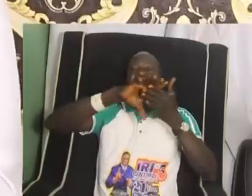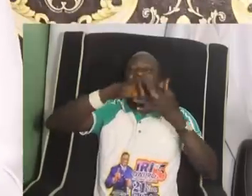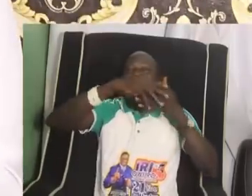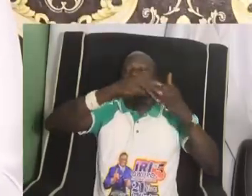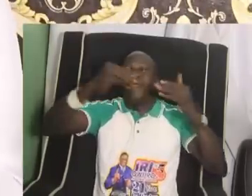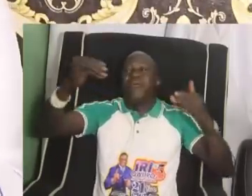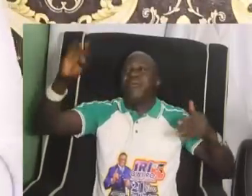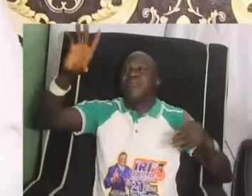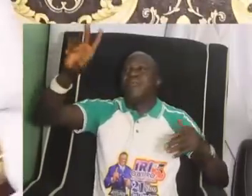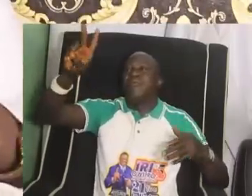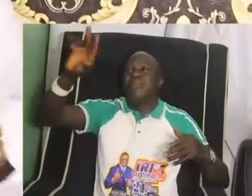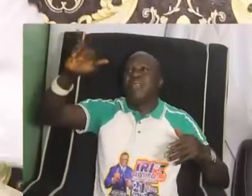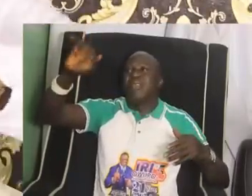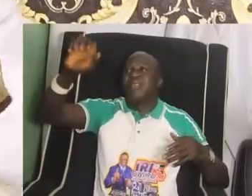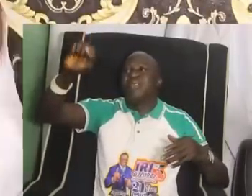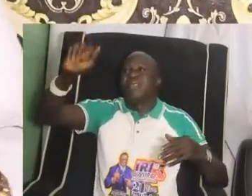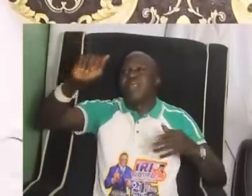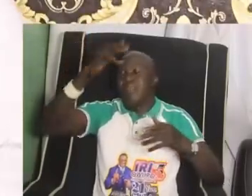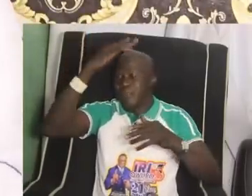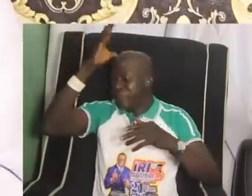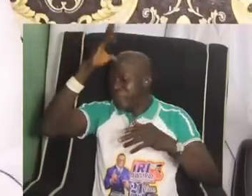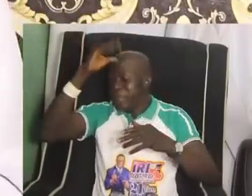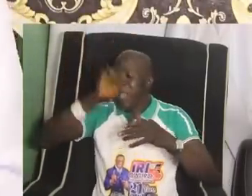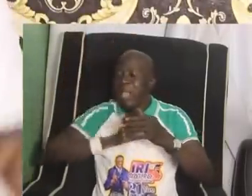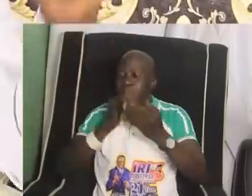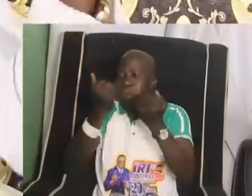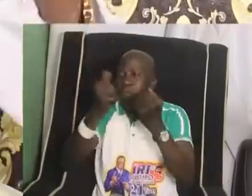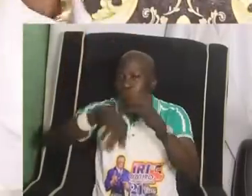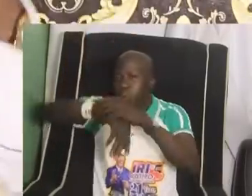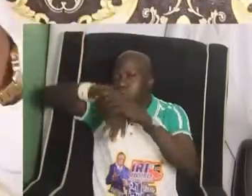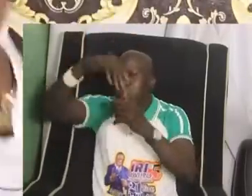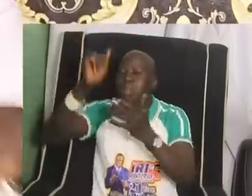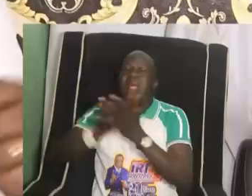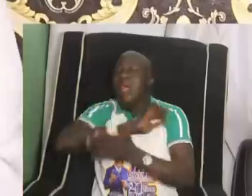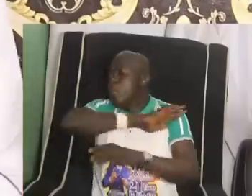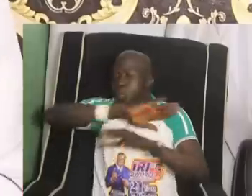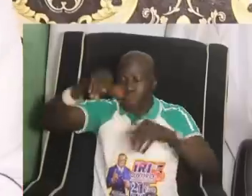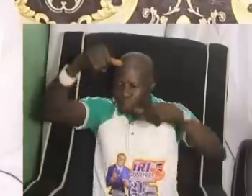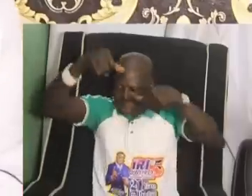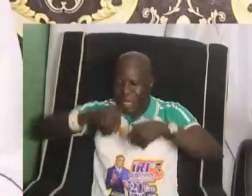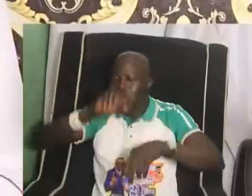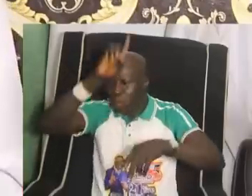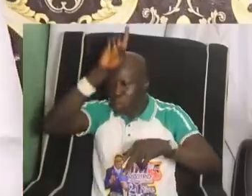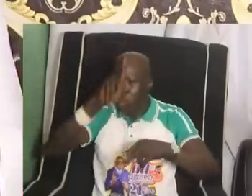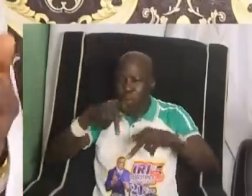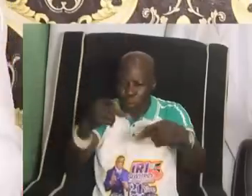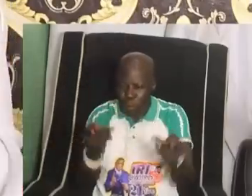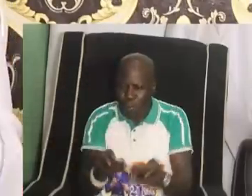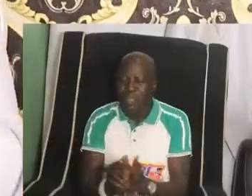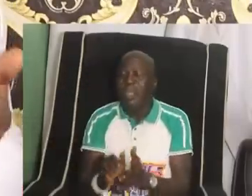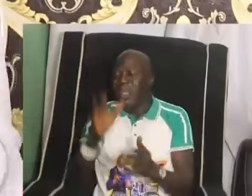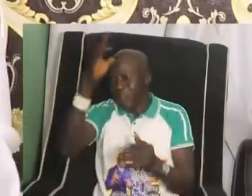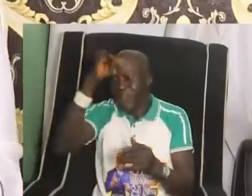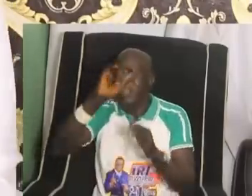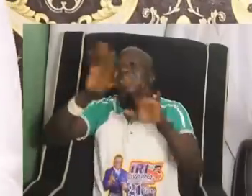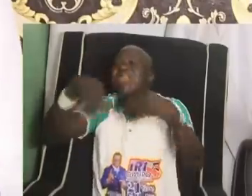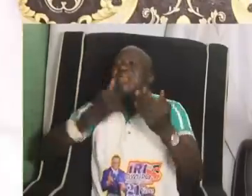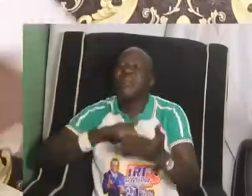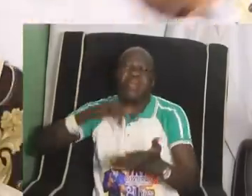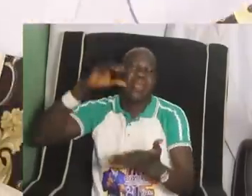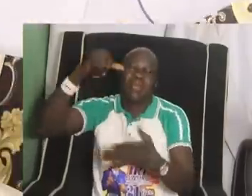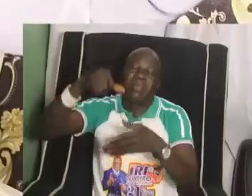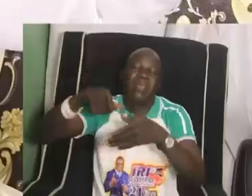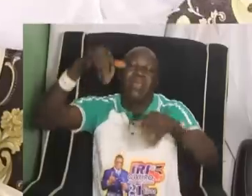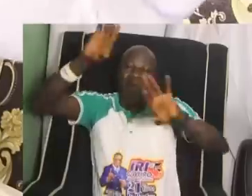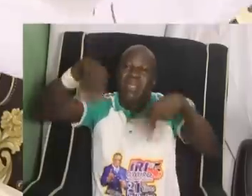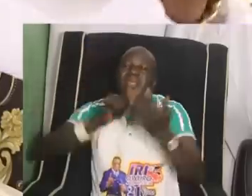lowo release unto me emi na mo fe jade I want to come mi fe wa loju kan I don't want to be stagnant e fi iwe ni ajo le mi lowo give me